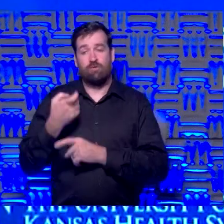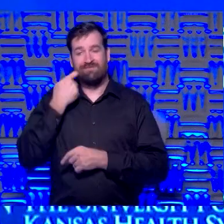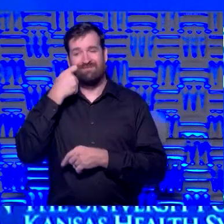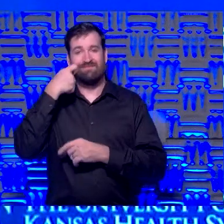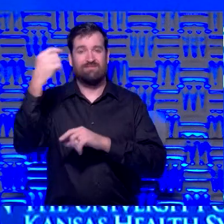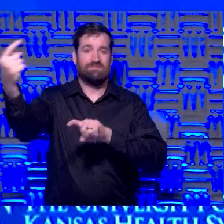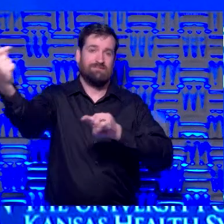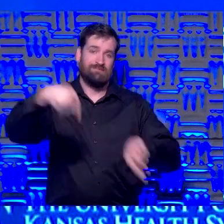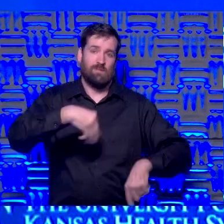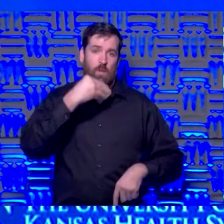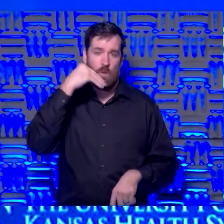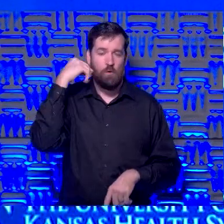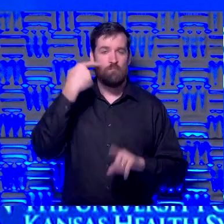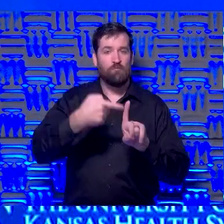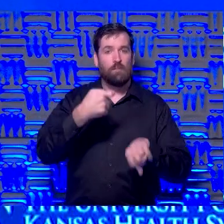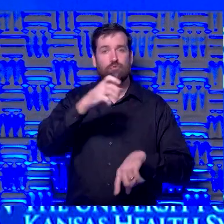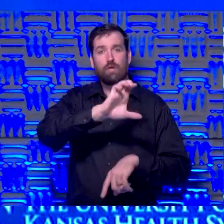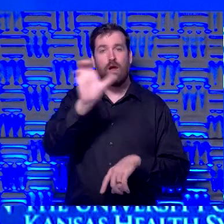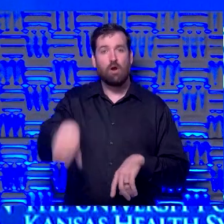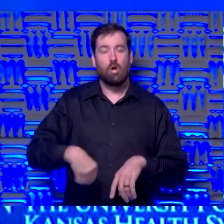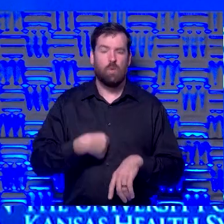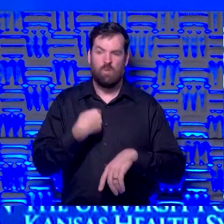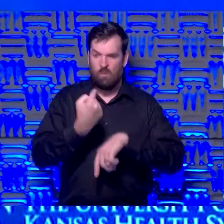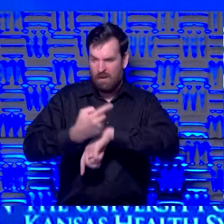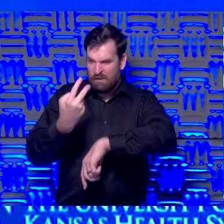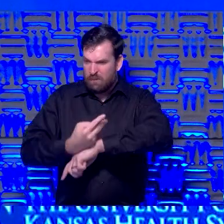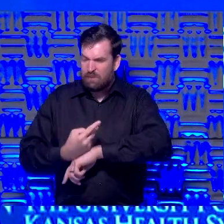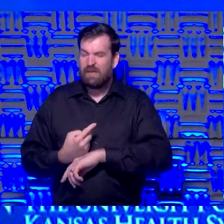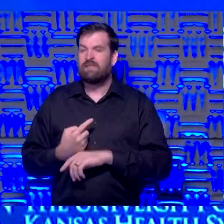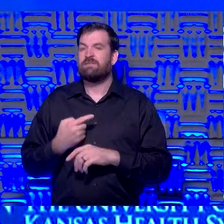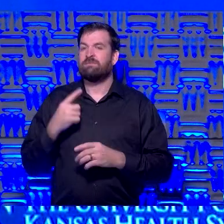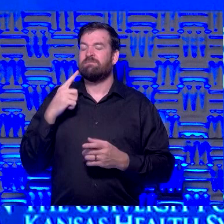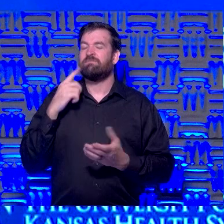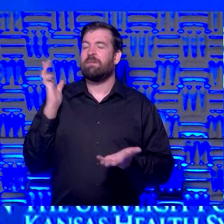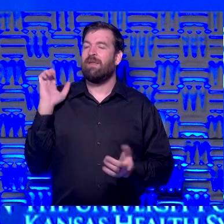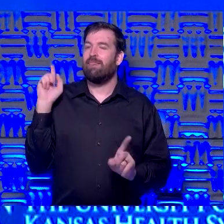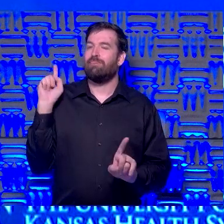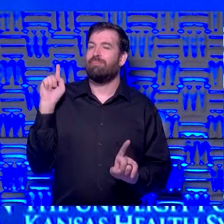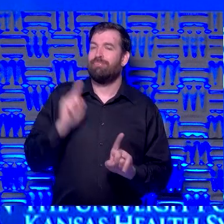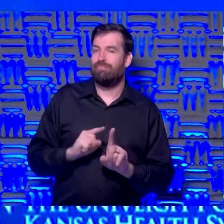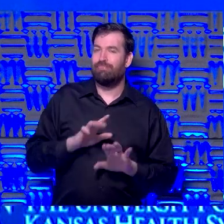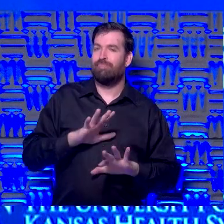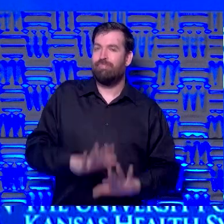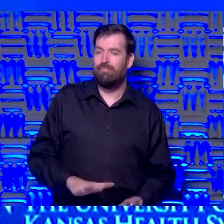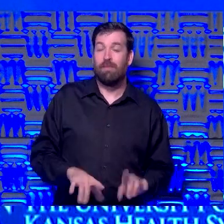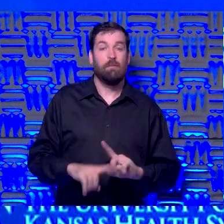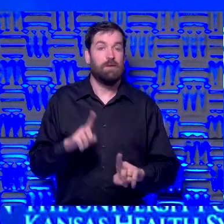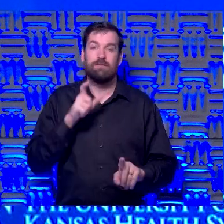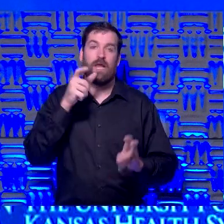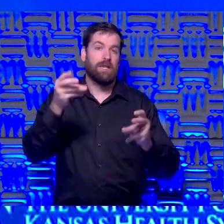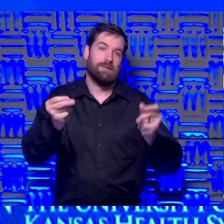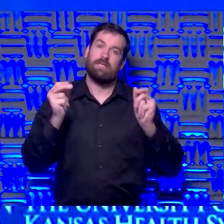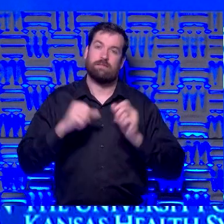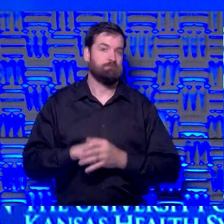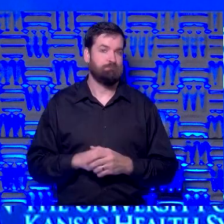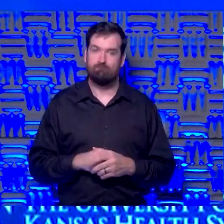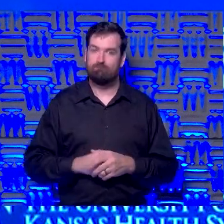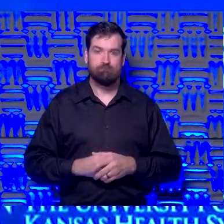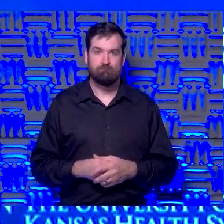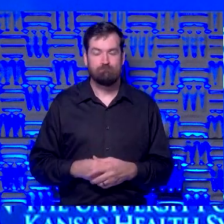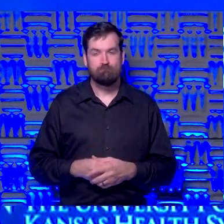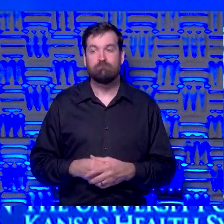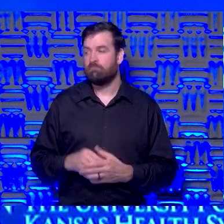Chicago. We had to do the whole screening thing and everything after a day or two. I think maybe our bubble may have broken down. We kind of let Yeah. her into it, but it wasn't right away. No, and